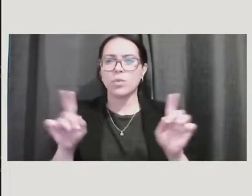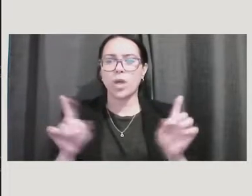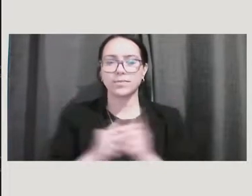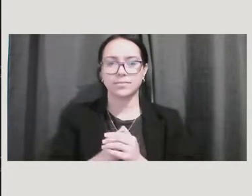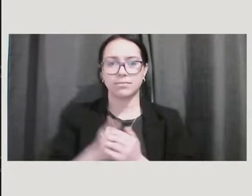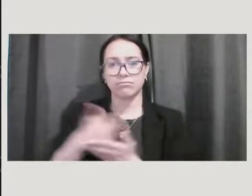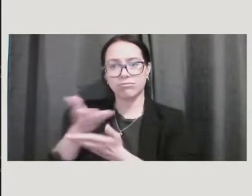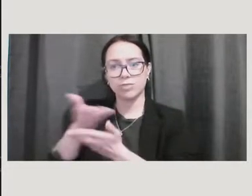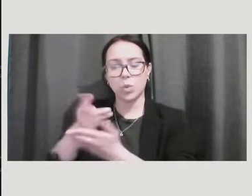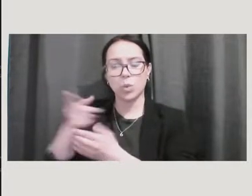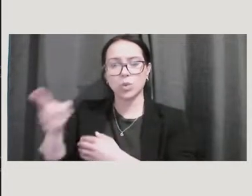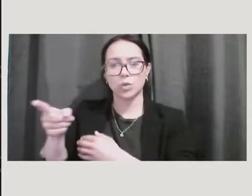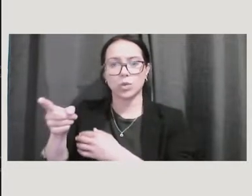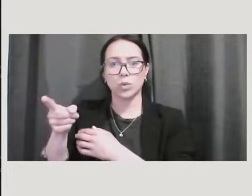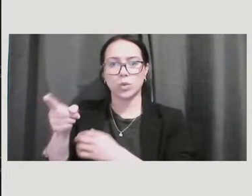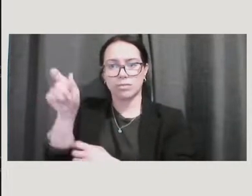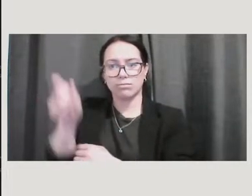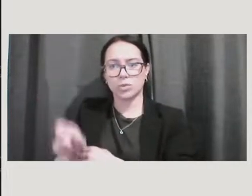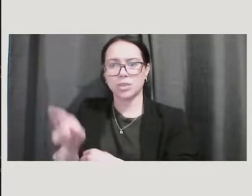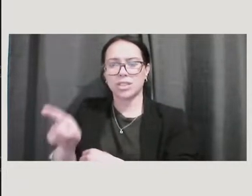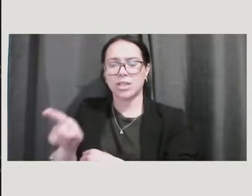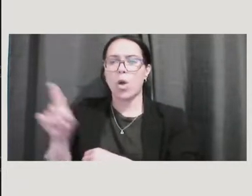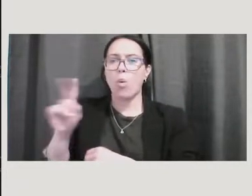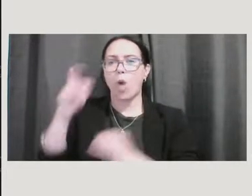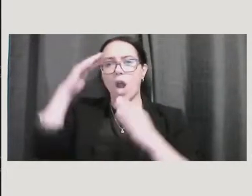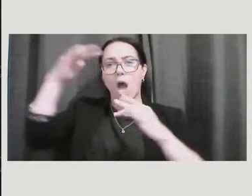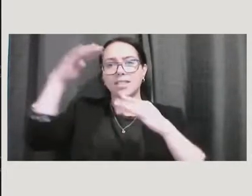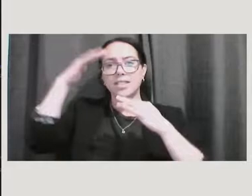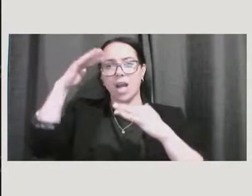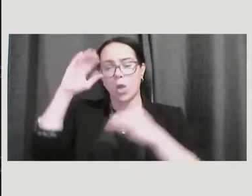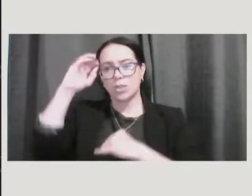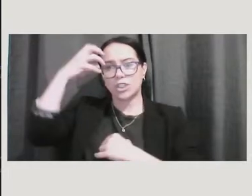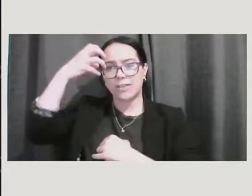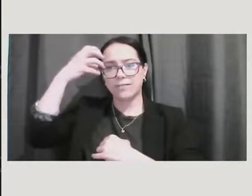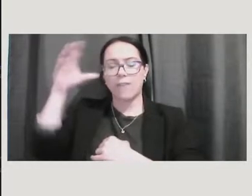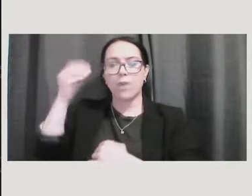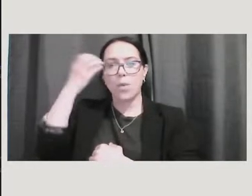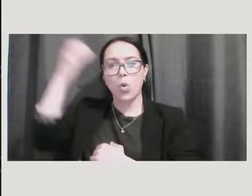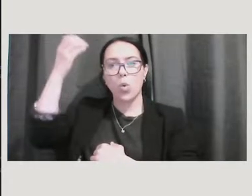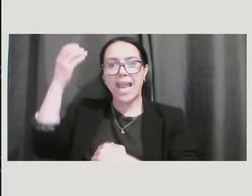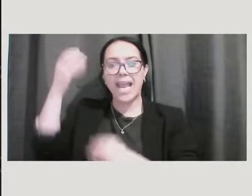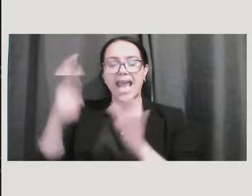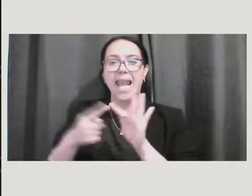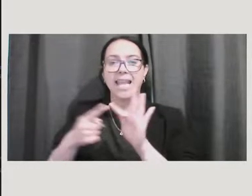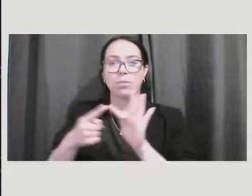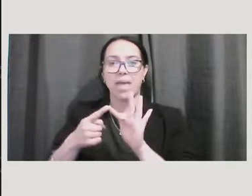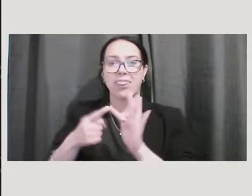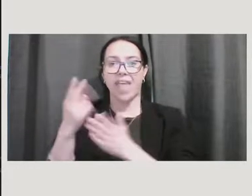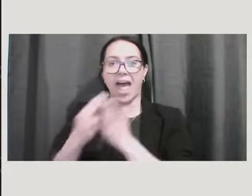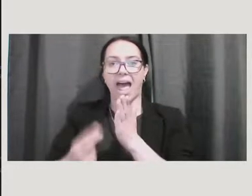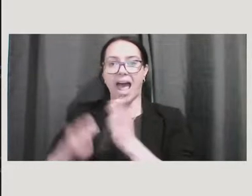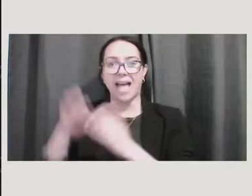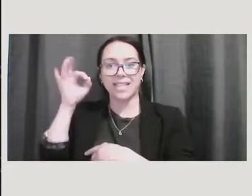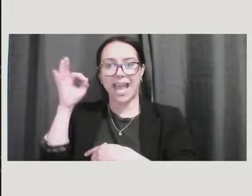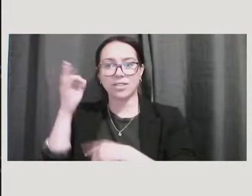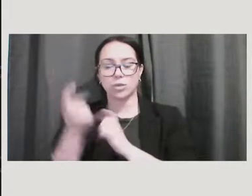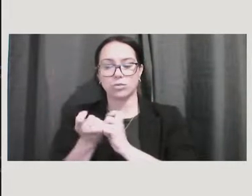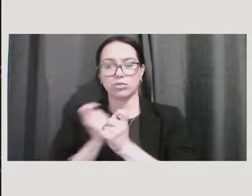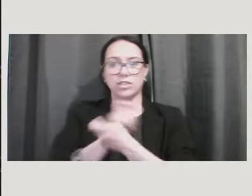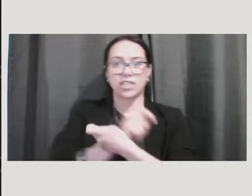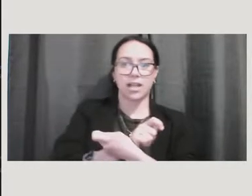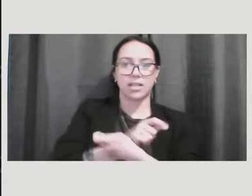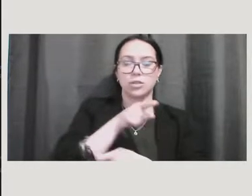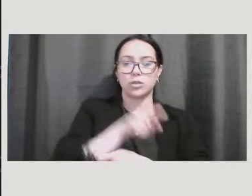particularly on what the ideological shift from the old Queen Elizabeth Arts Council to creative New Zealand has brought